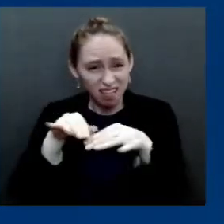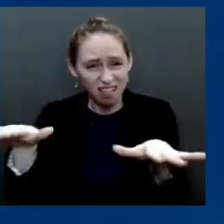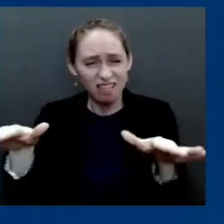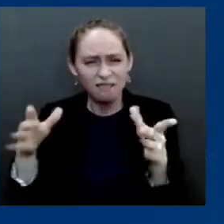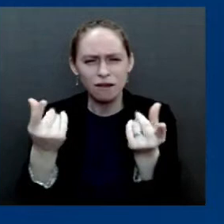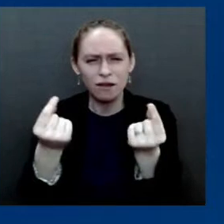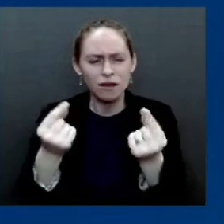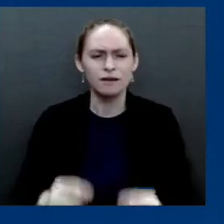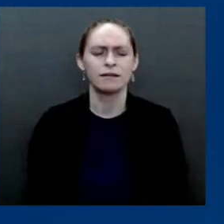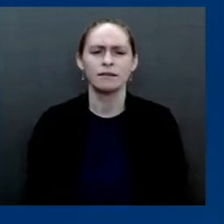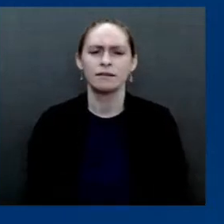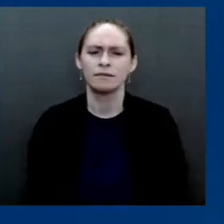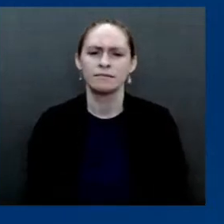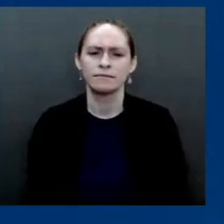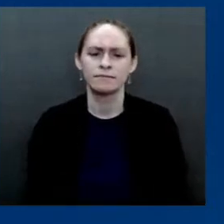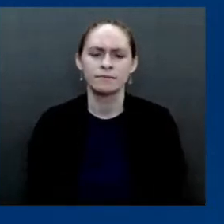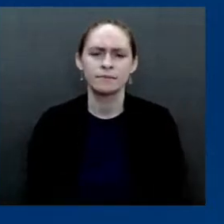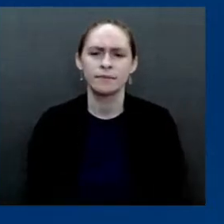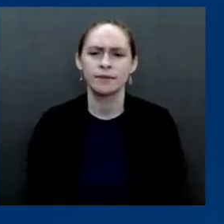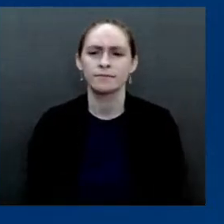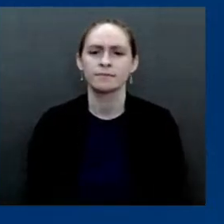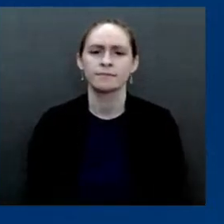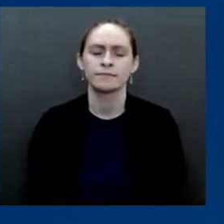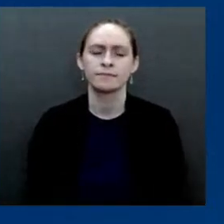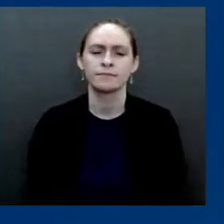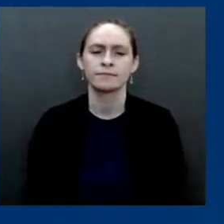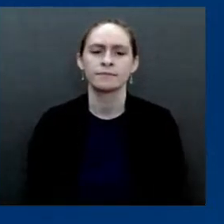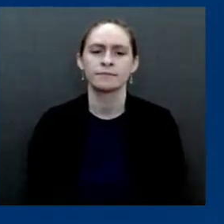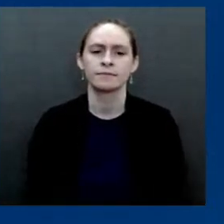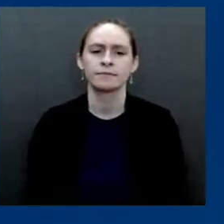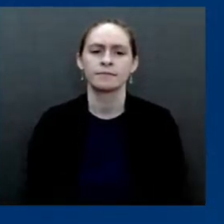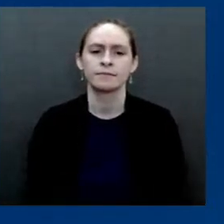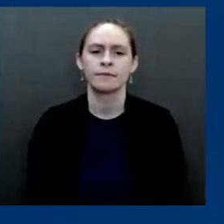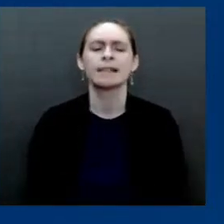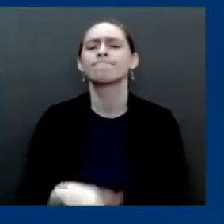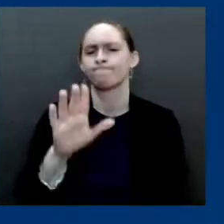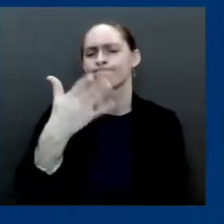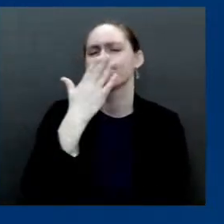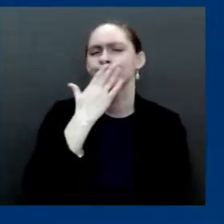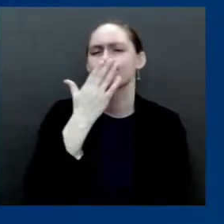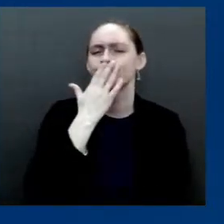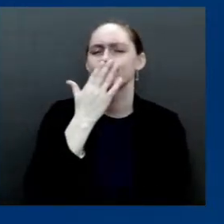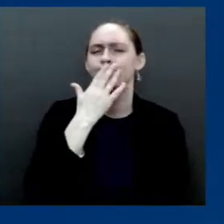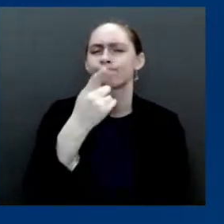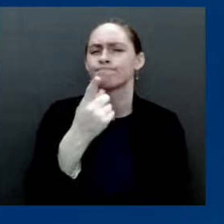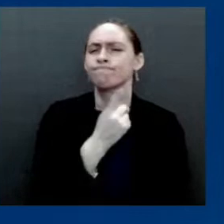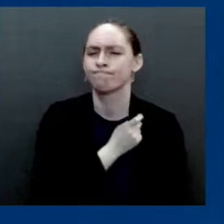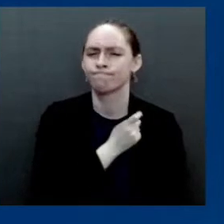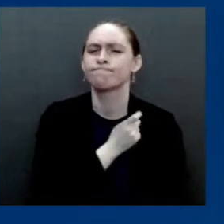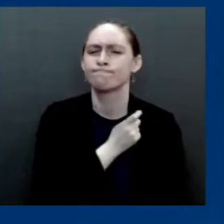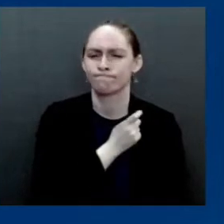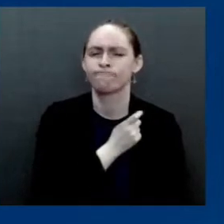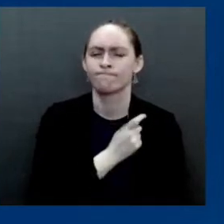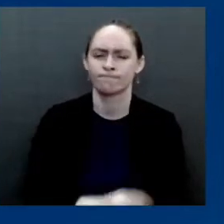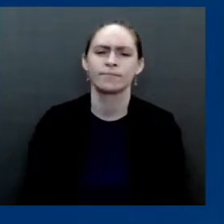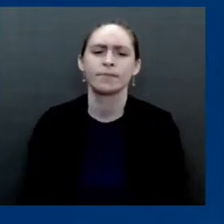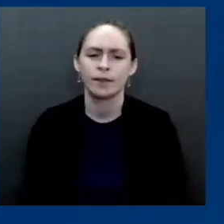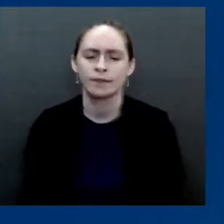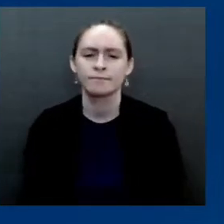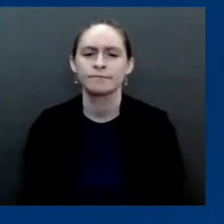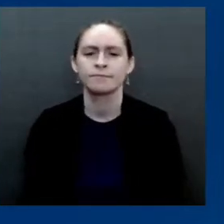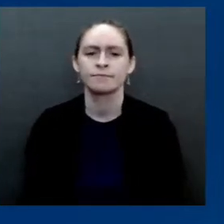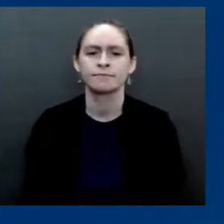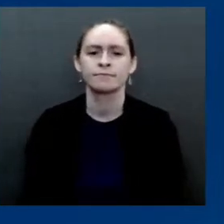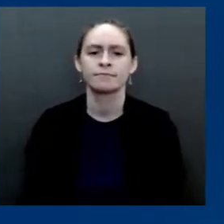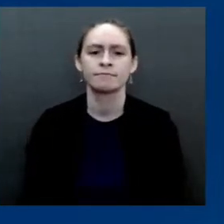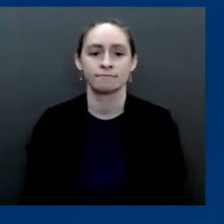obviously, vaccination and boosting is going to prevent you from getting virus to begin with. But if you happen to be one of those breakthrough infections,